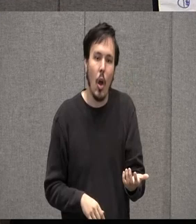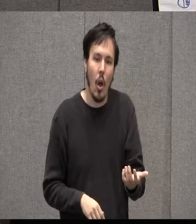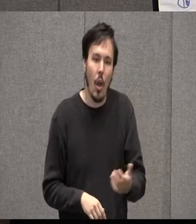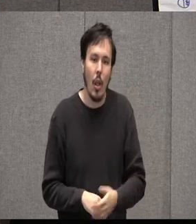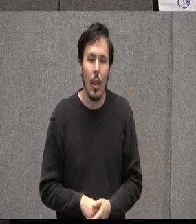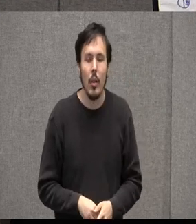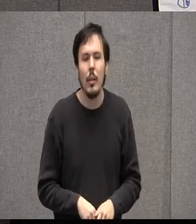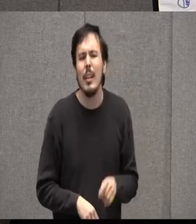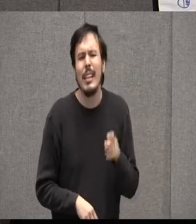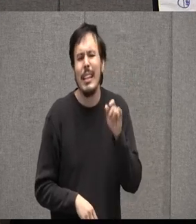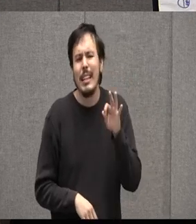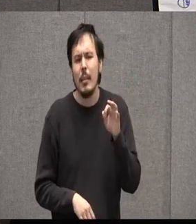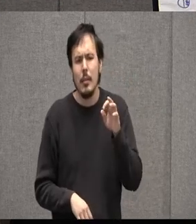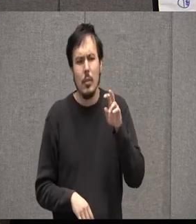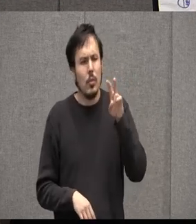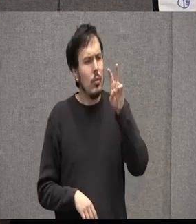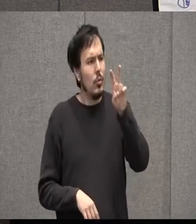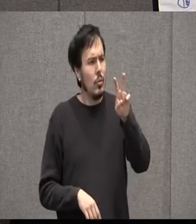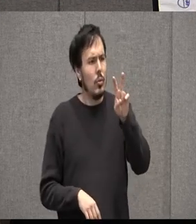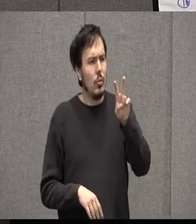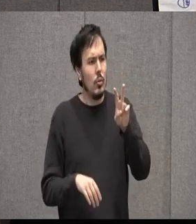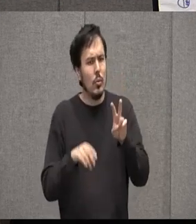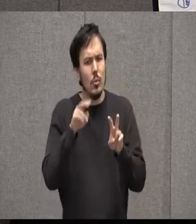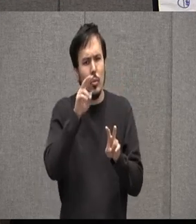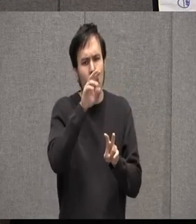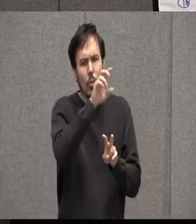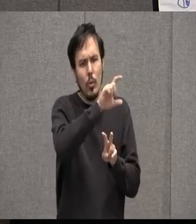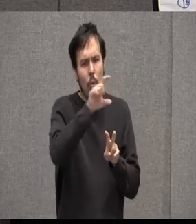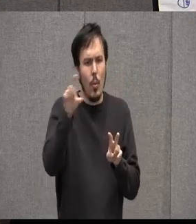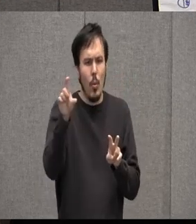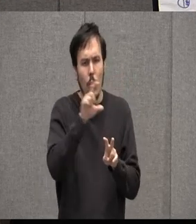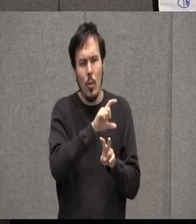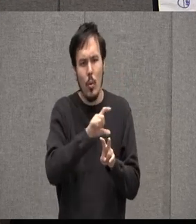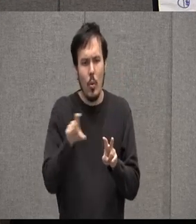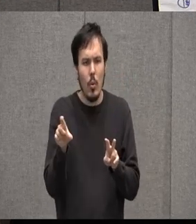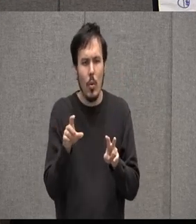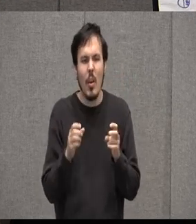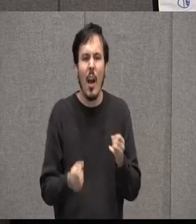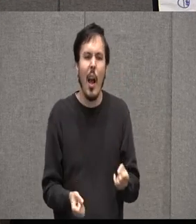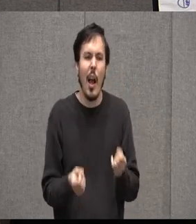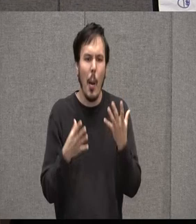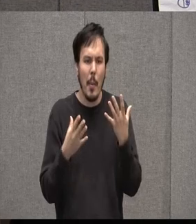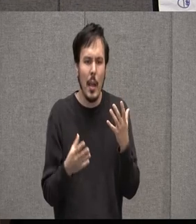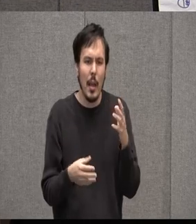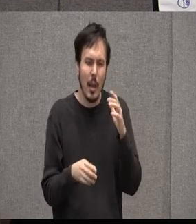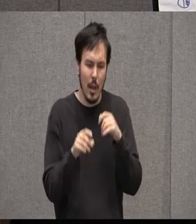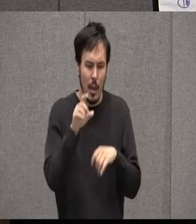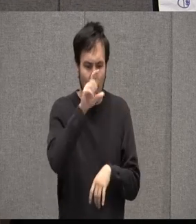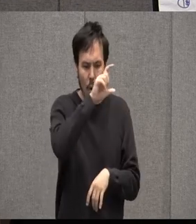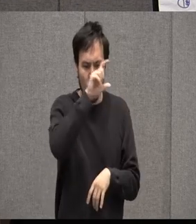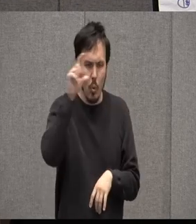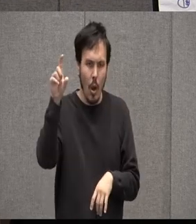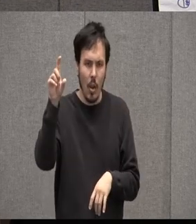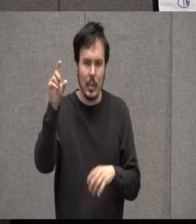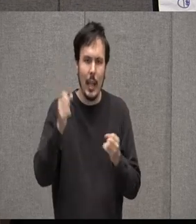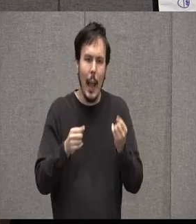row, how many would I have to have going across all the way across the length? Well, if I had